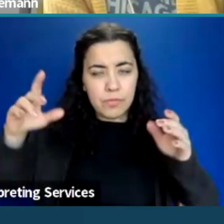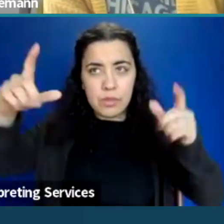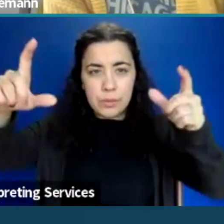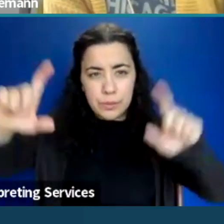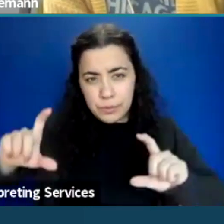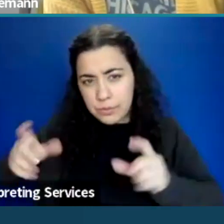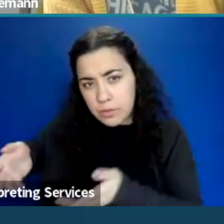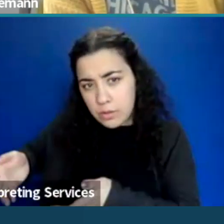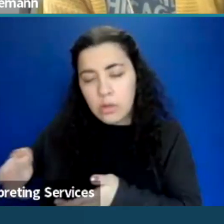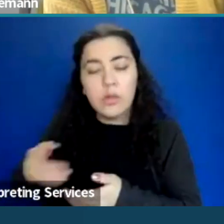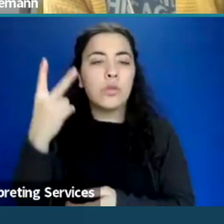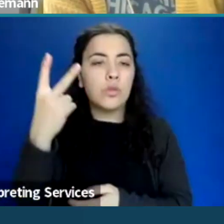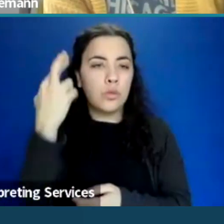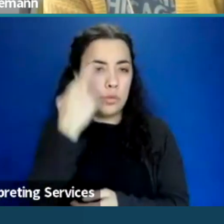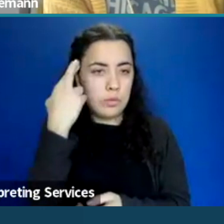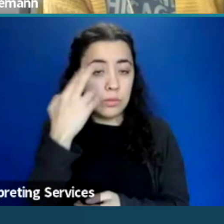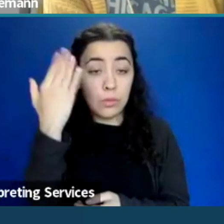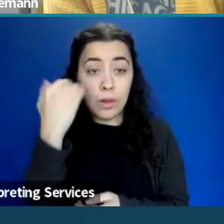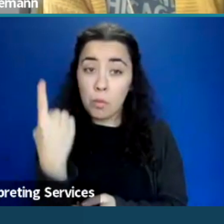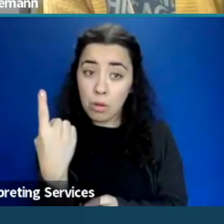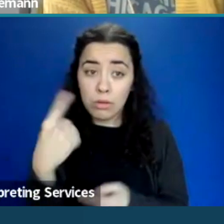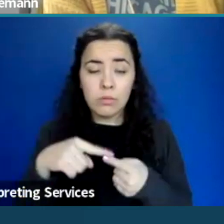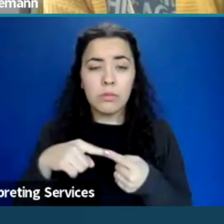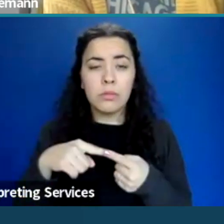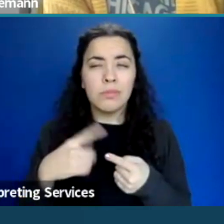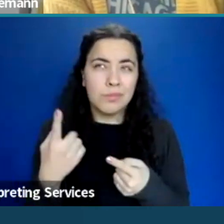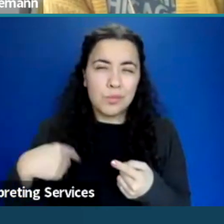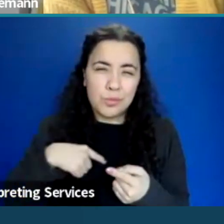reasons. Number one, because we're on Zoom, and